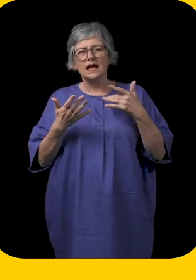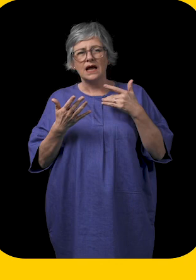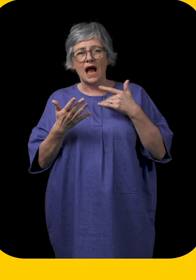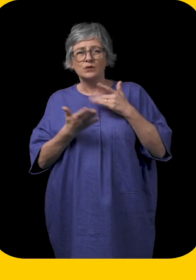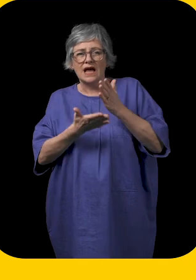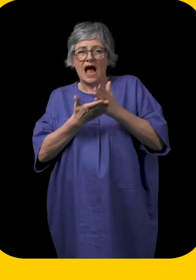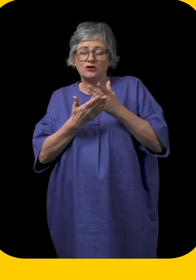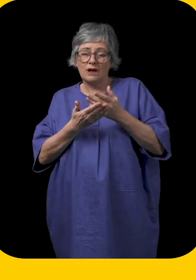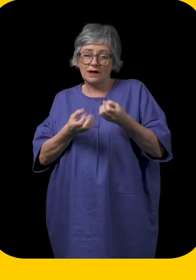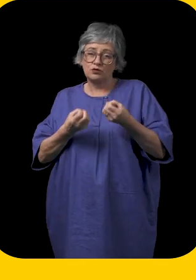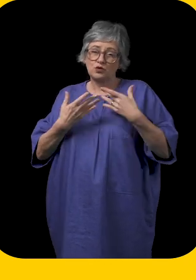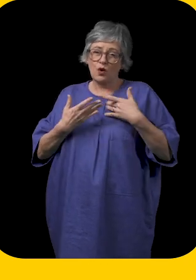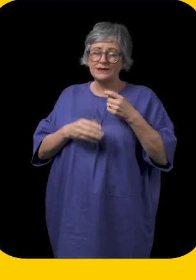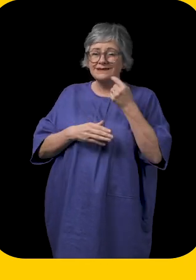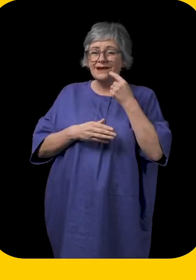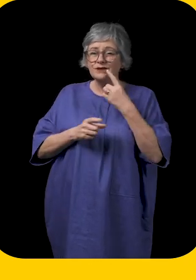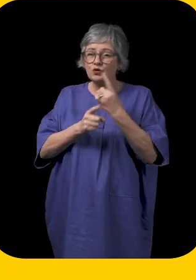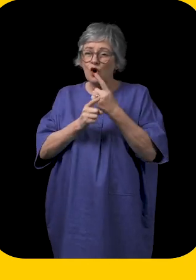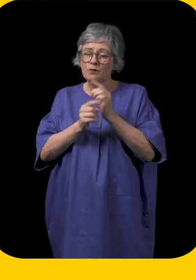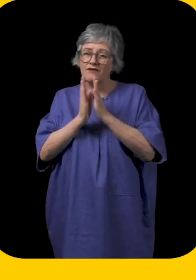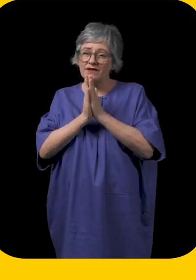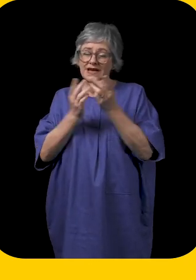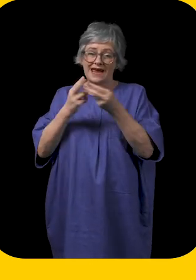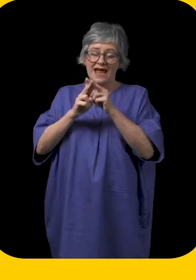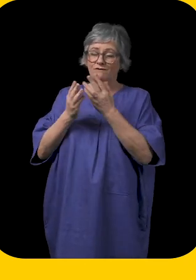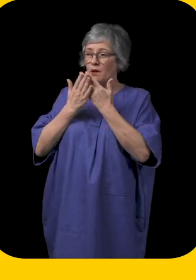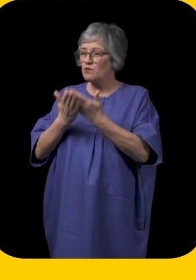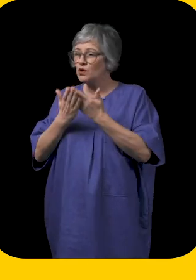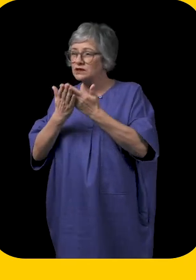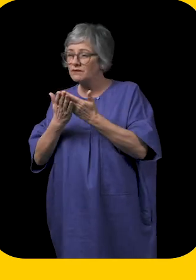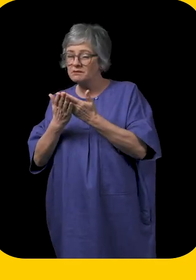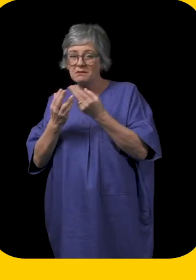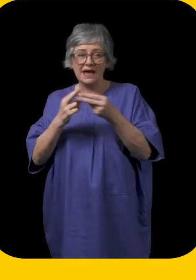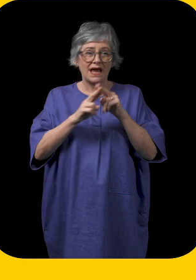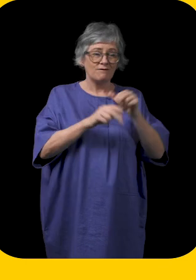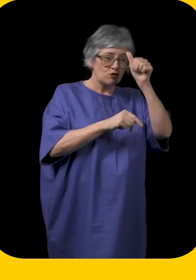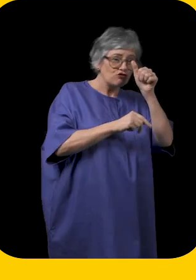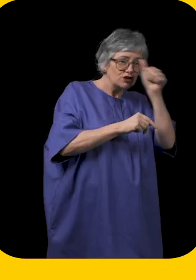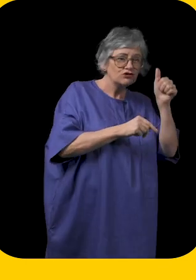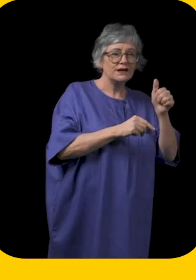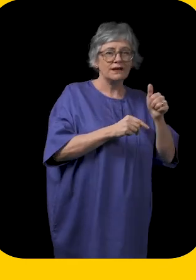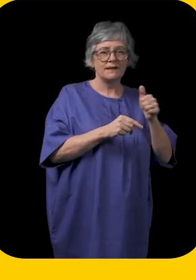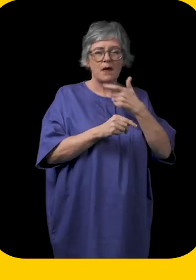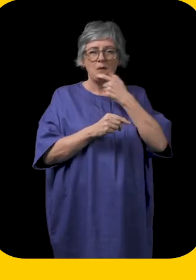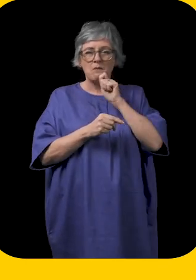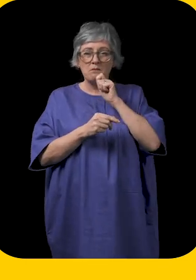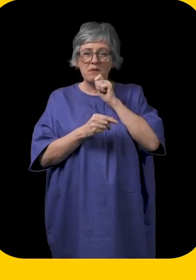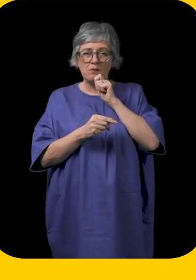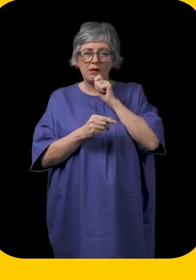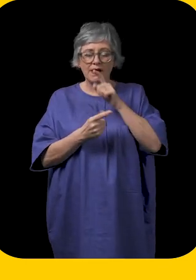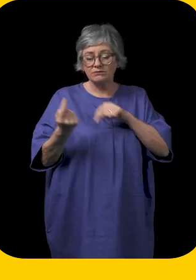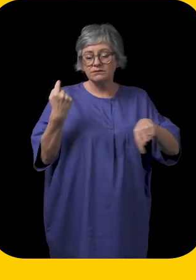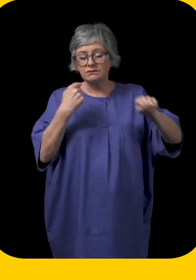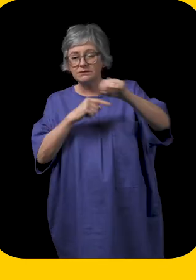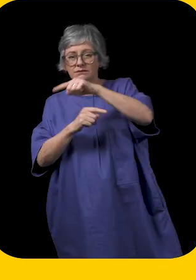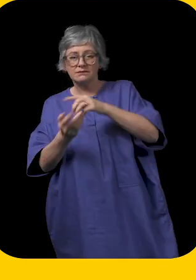it's kind of, I was actually told that it's easier to speak about faith if you're a Muslim than you are as a Christian, that people are actually,